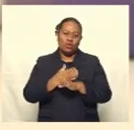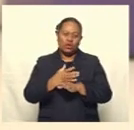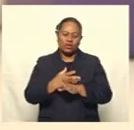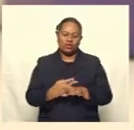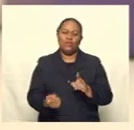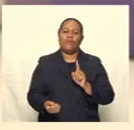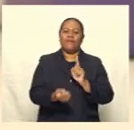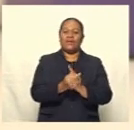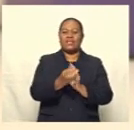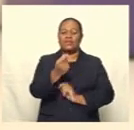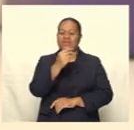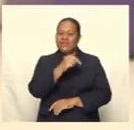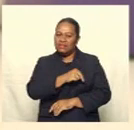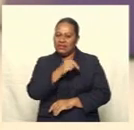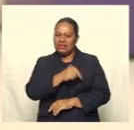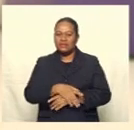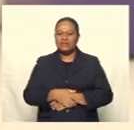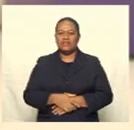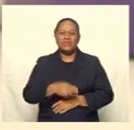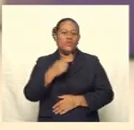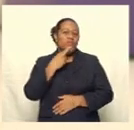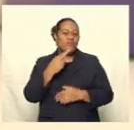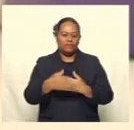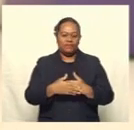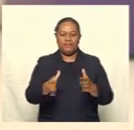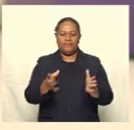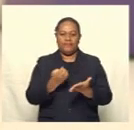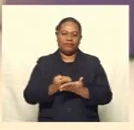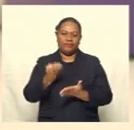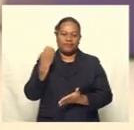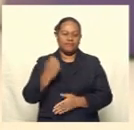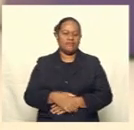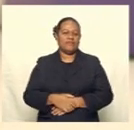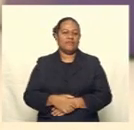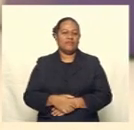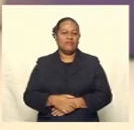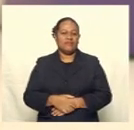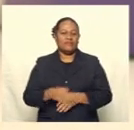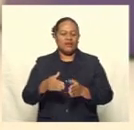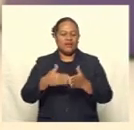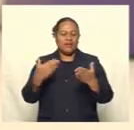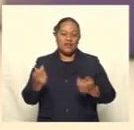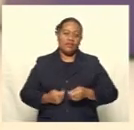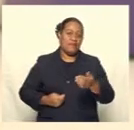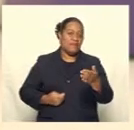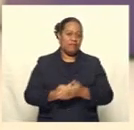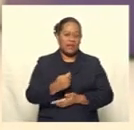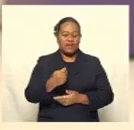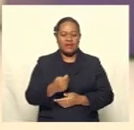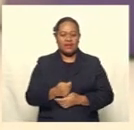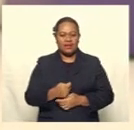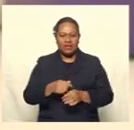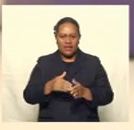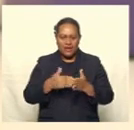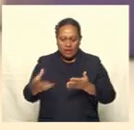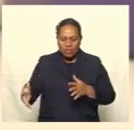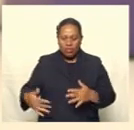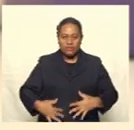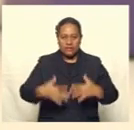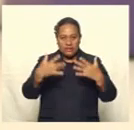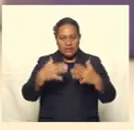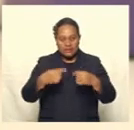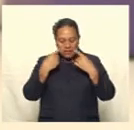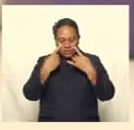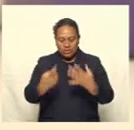demand unleashed by a rapidly reopening economy. Ahead of the payrolls data, U.S. inflation data due